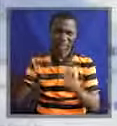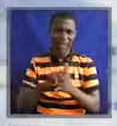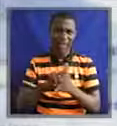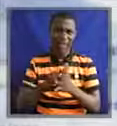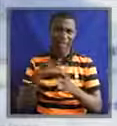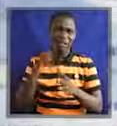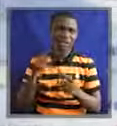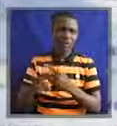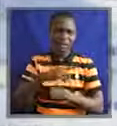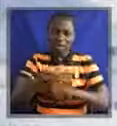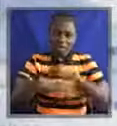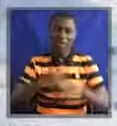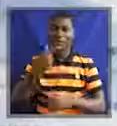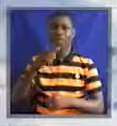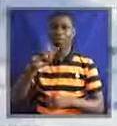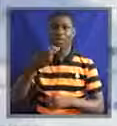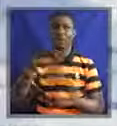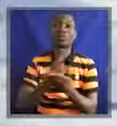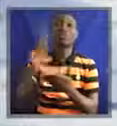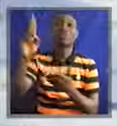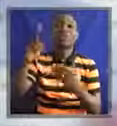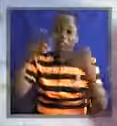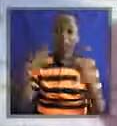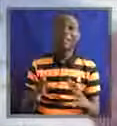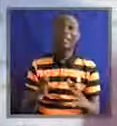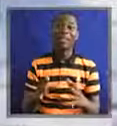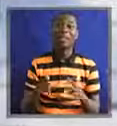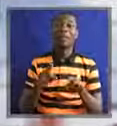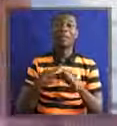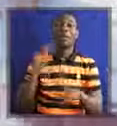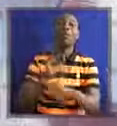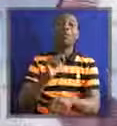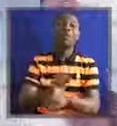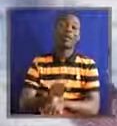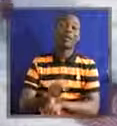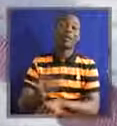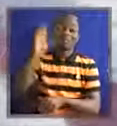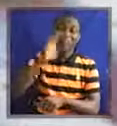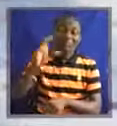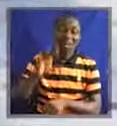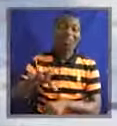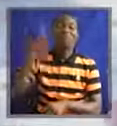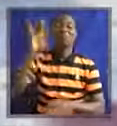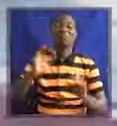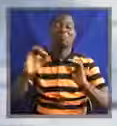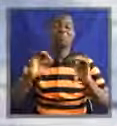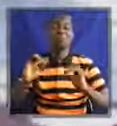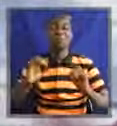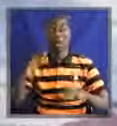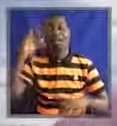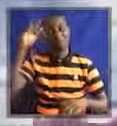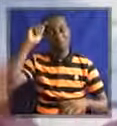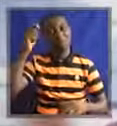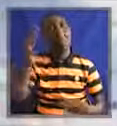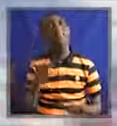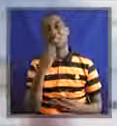saa de no eho emframa eda so ebo wo obi akoy university awie adwuma de adwuma wo be ya